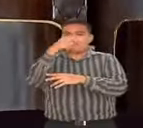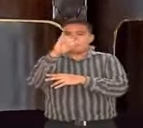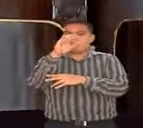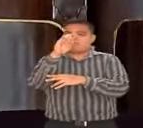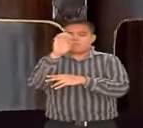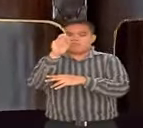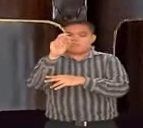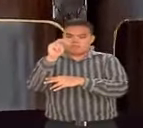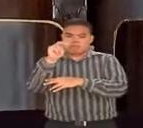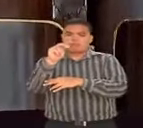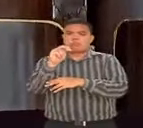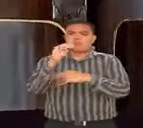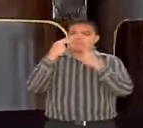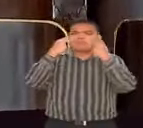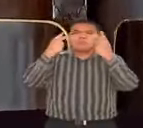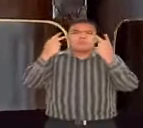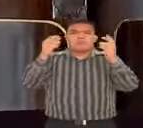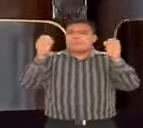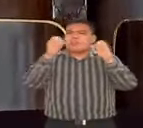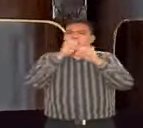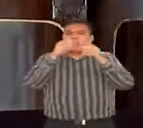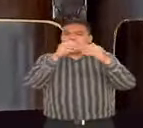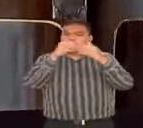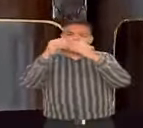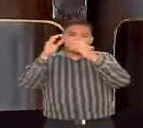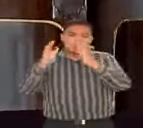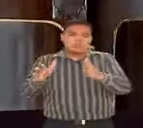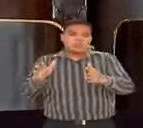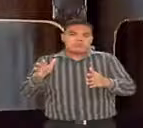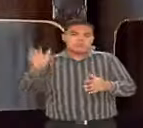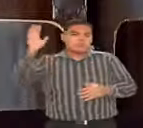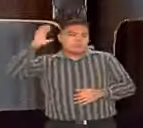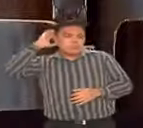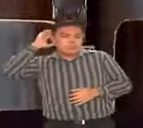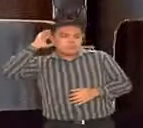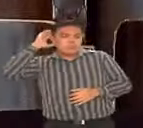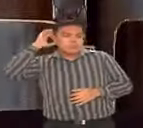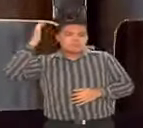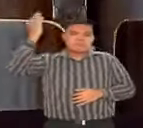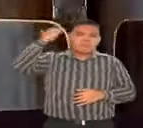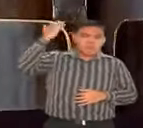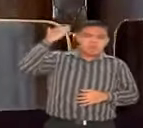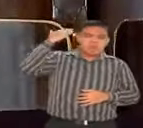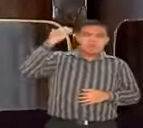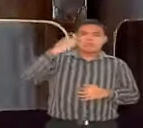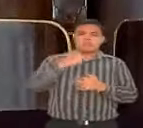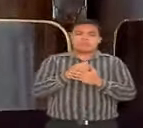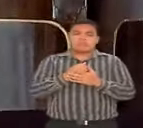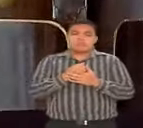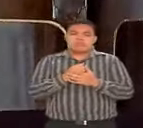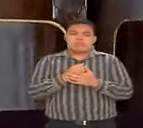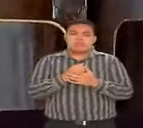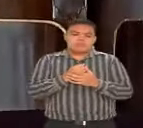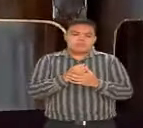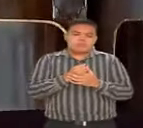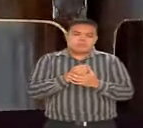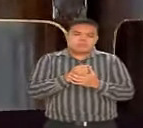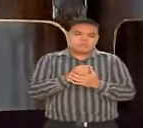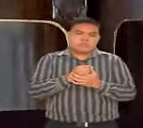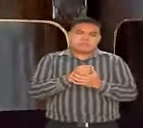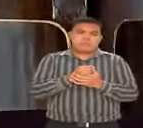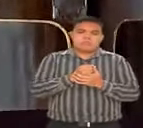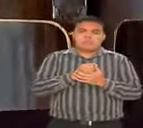supernatural stories of God nga ilang nadunggan sa ilang mga apuhan. In